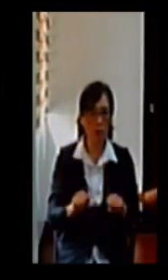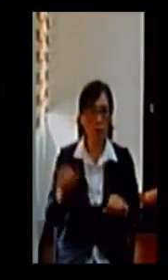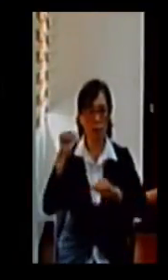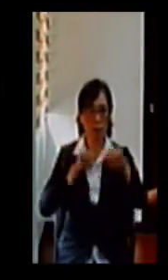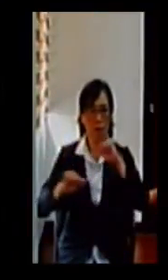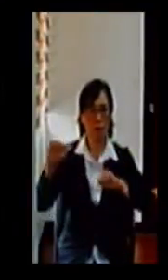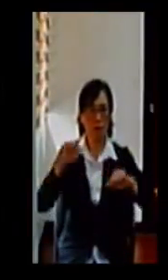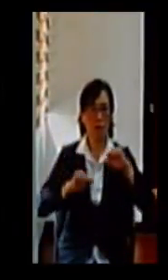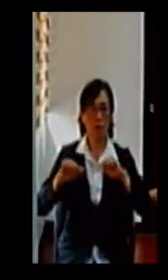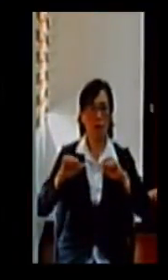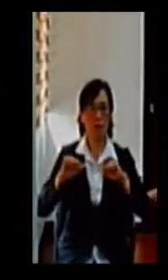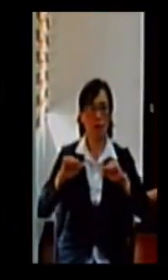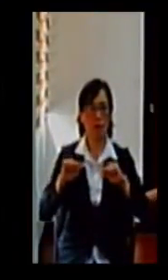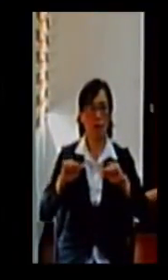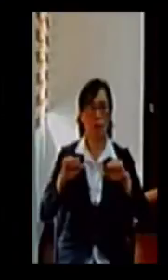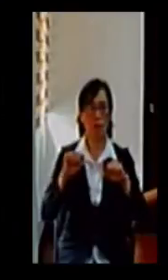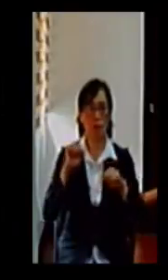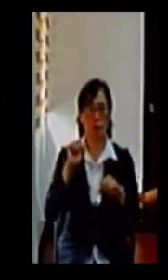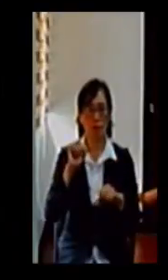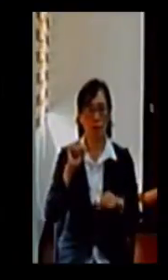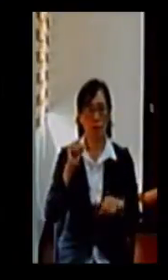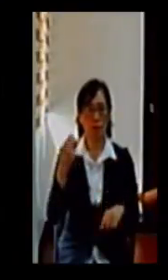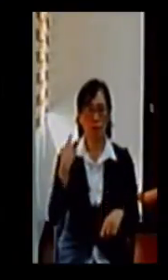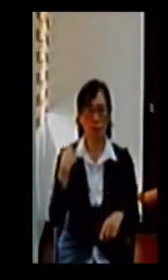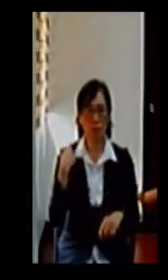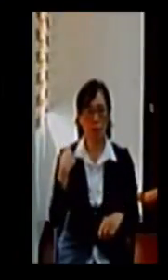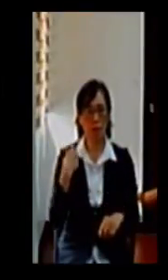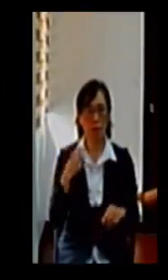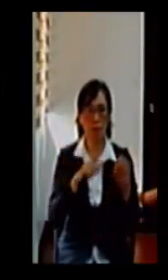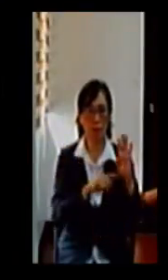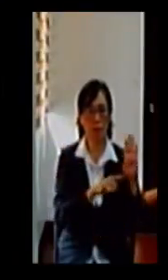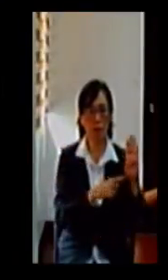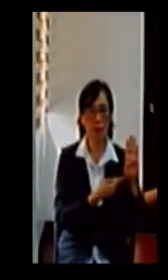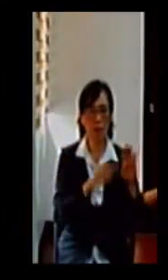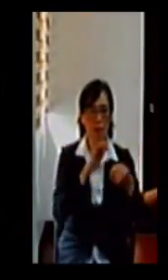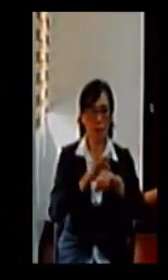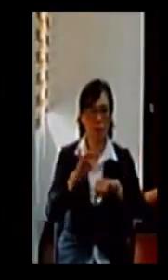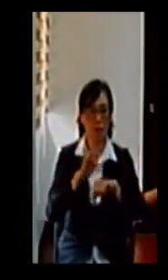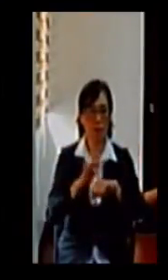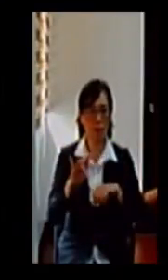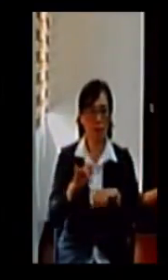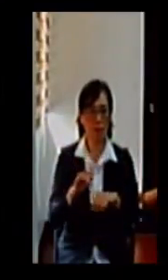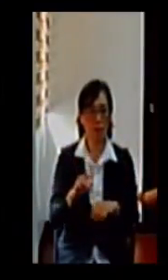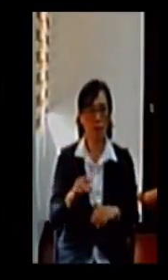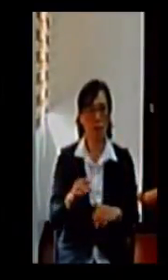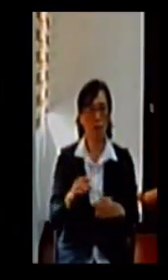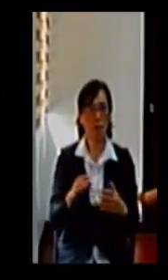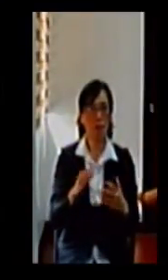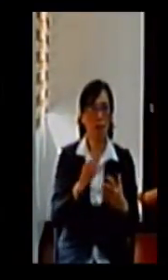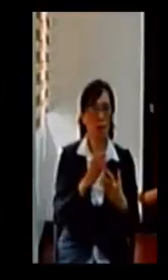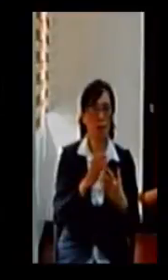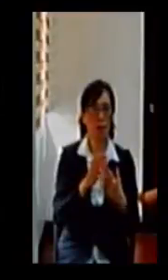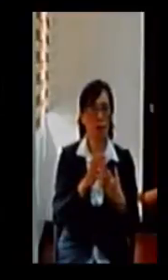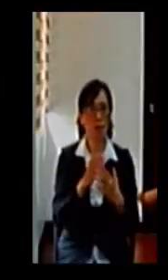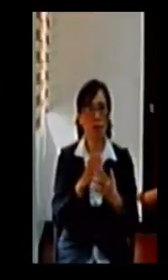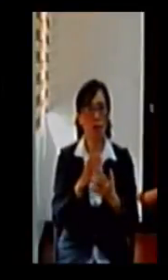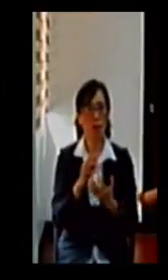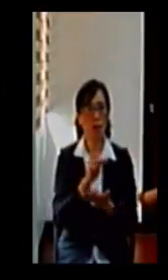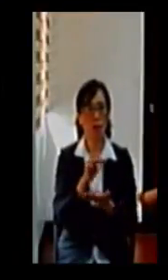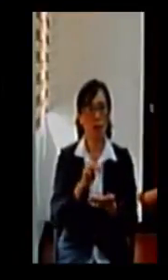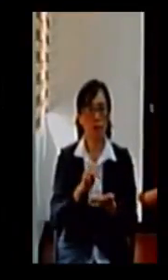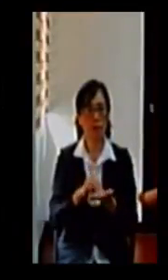activities that should have begun much earlier in terms of mediating the impact of climate change